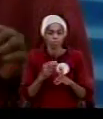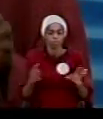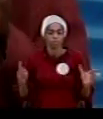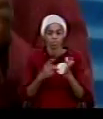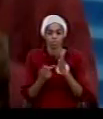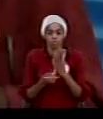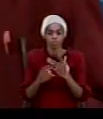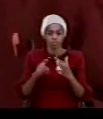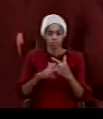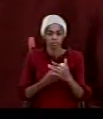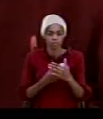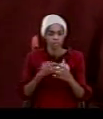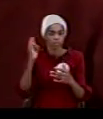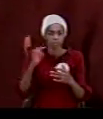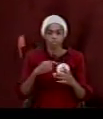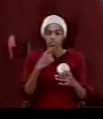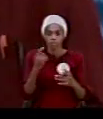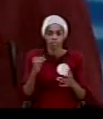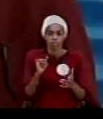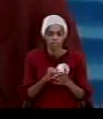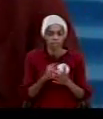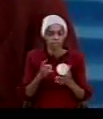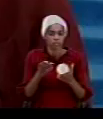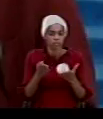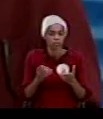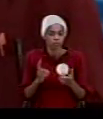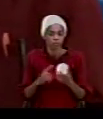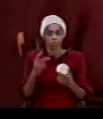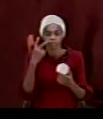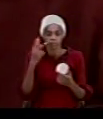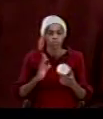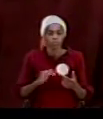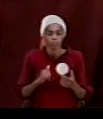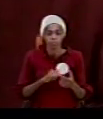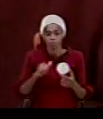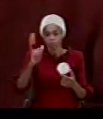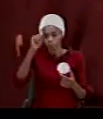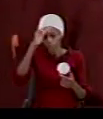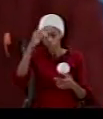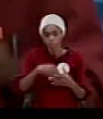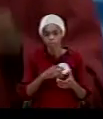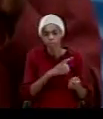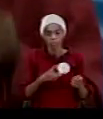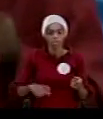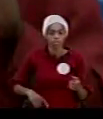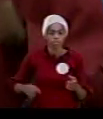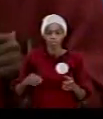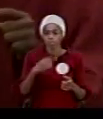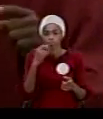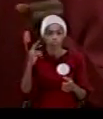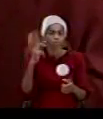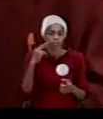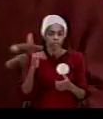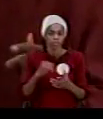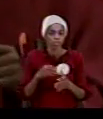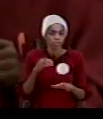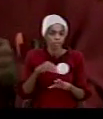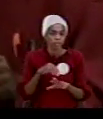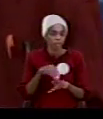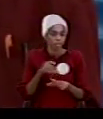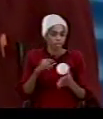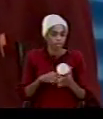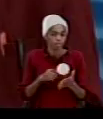Then she said that she want to see our Father in the Lord. I told her that at this coming crusade,